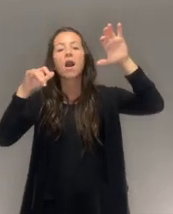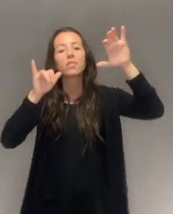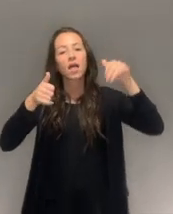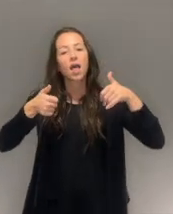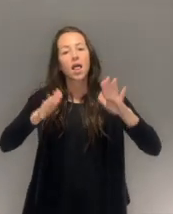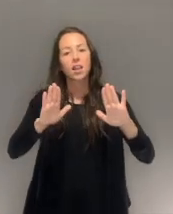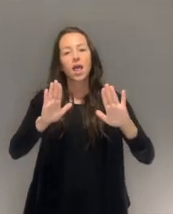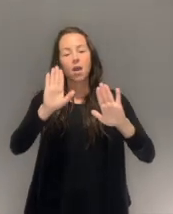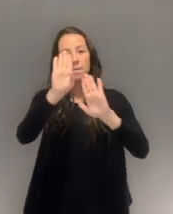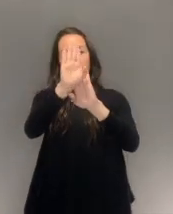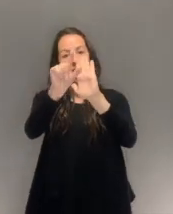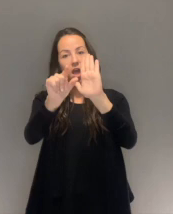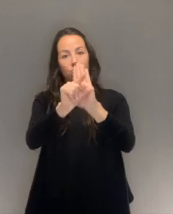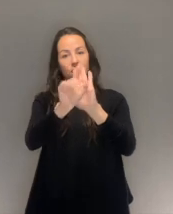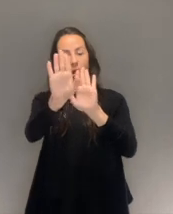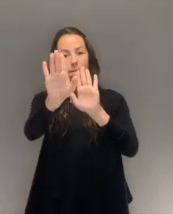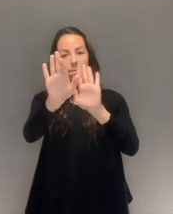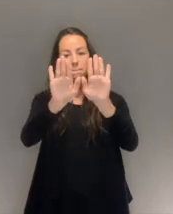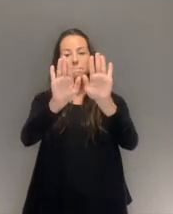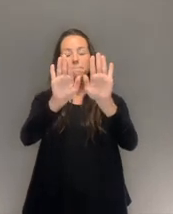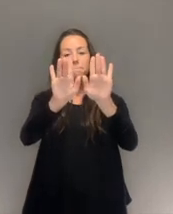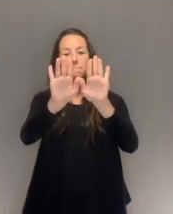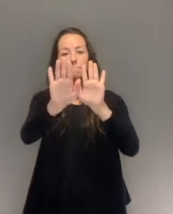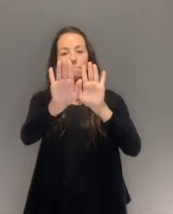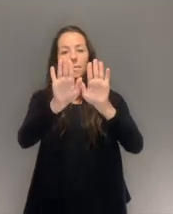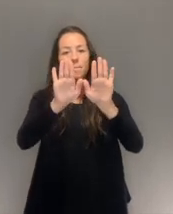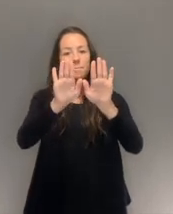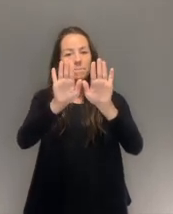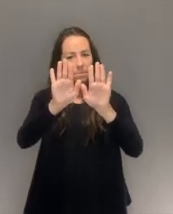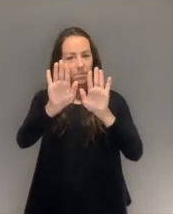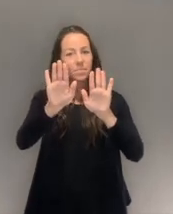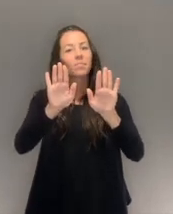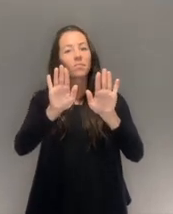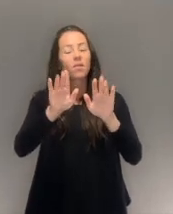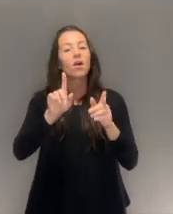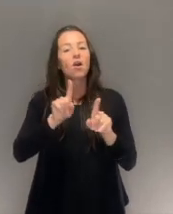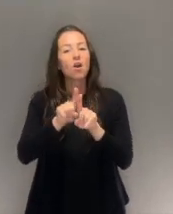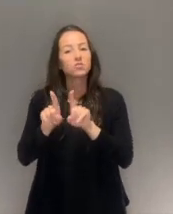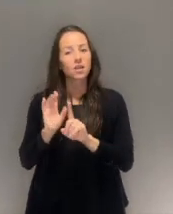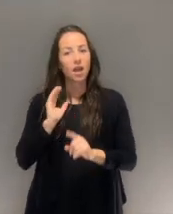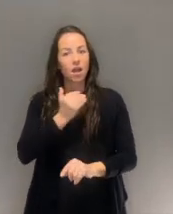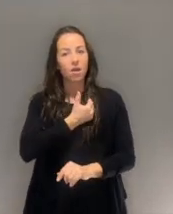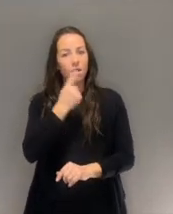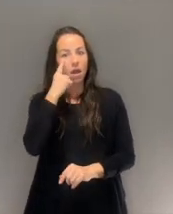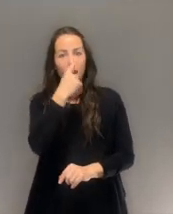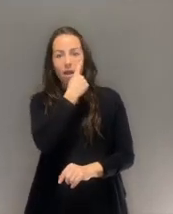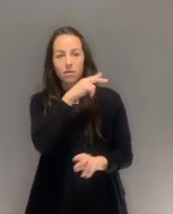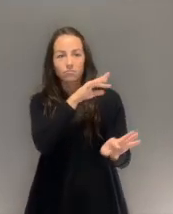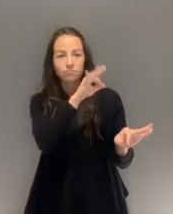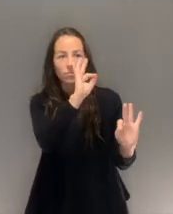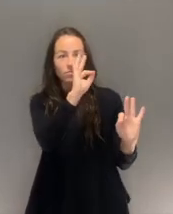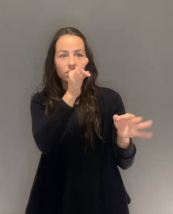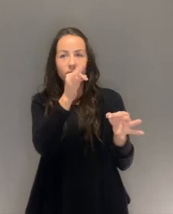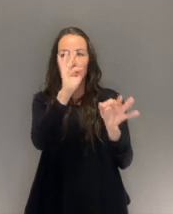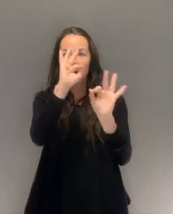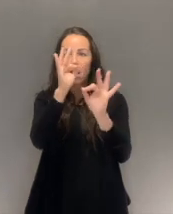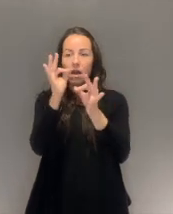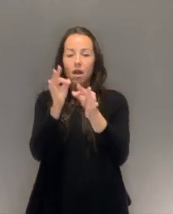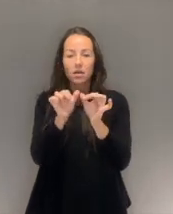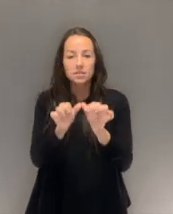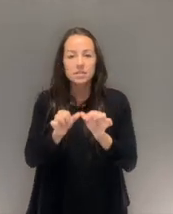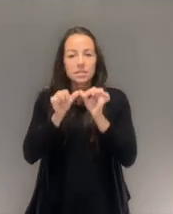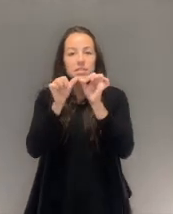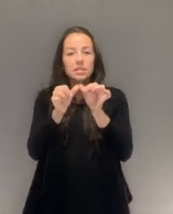of the background to pop forward and become center. So therefore, your focus is continuously moving from